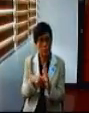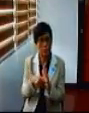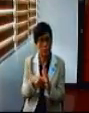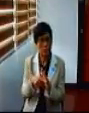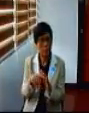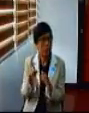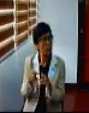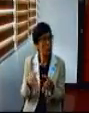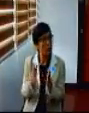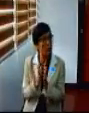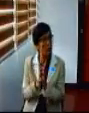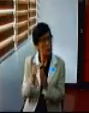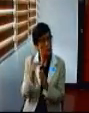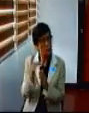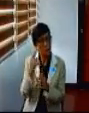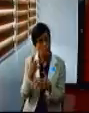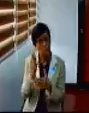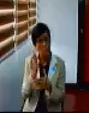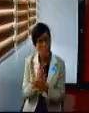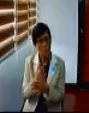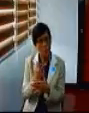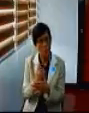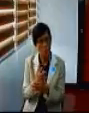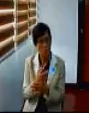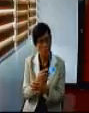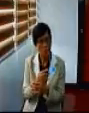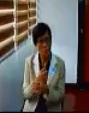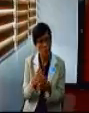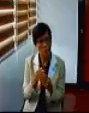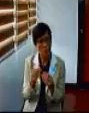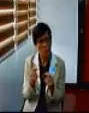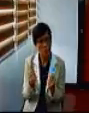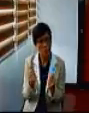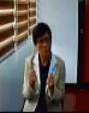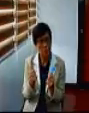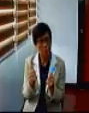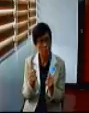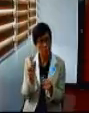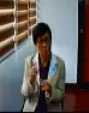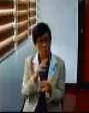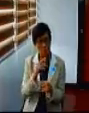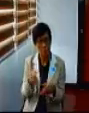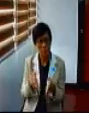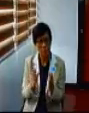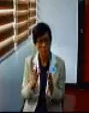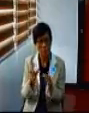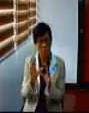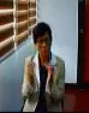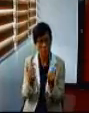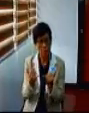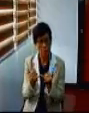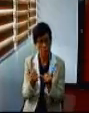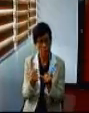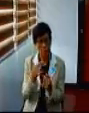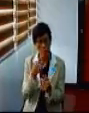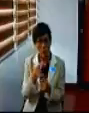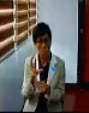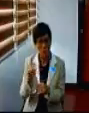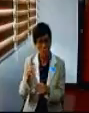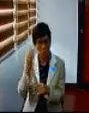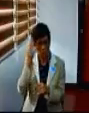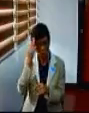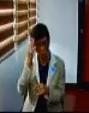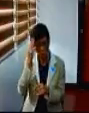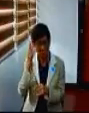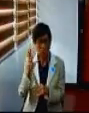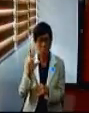for these barriers to be removed, that you should not allow a company to claim no knowledge, no